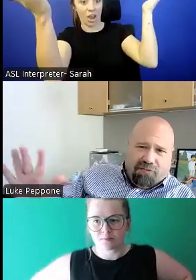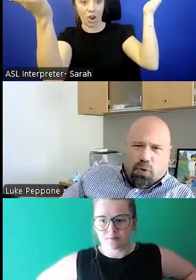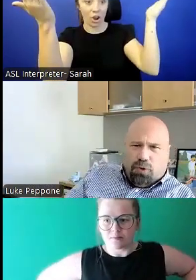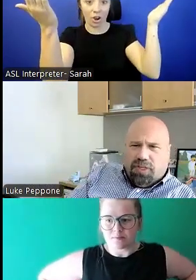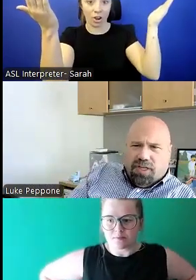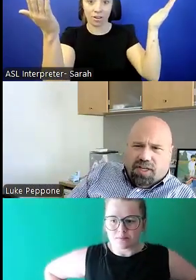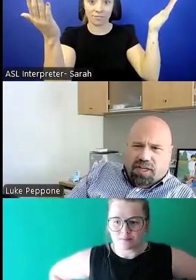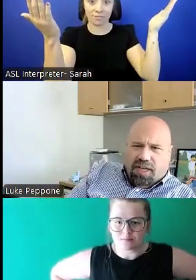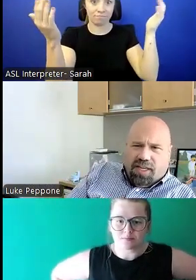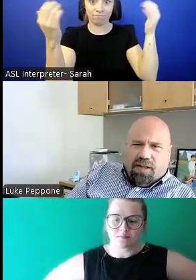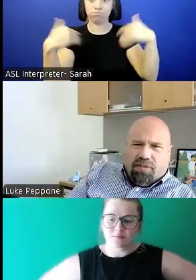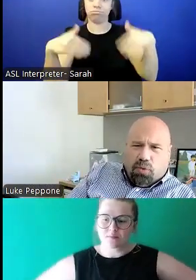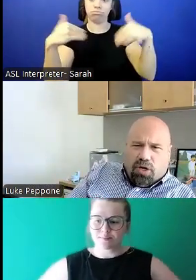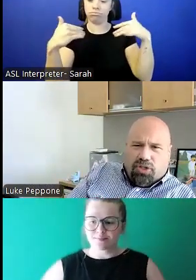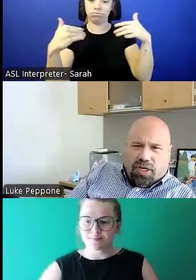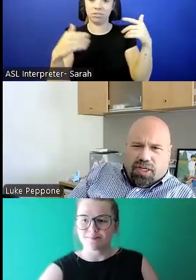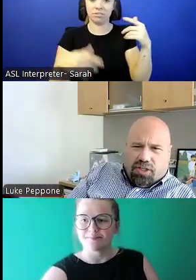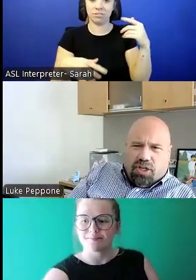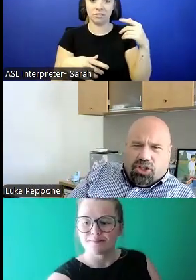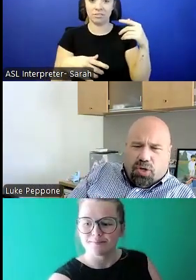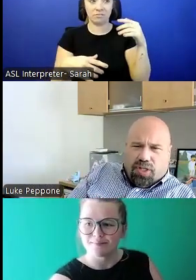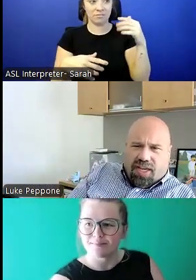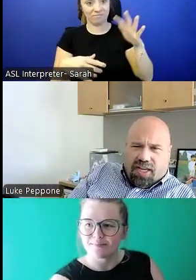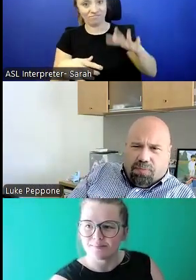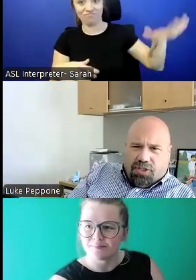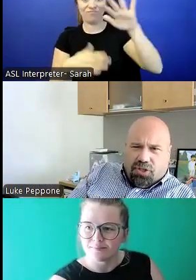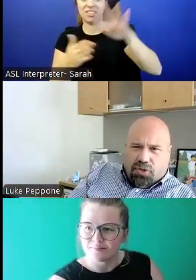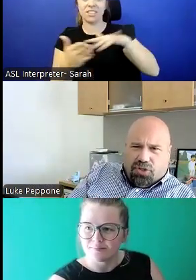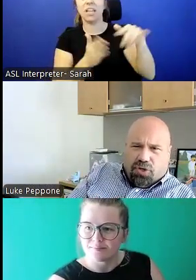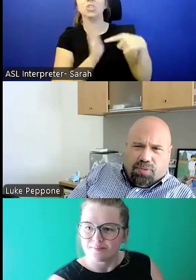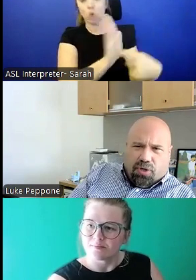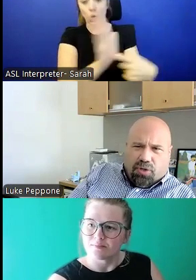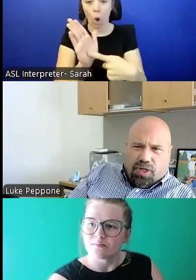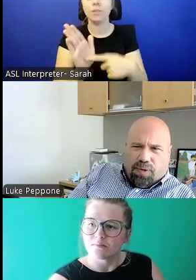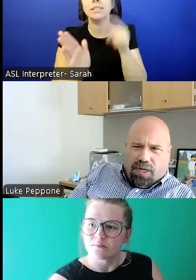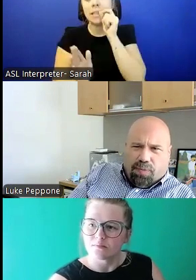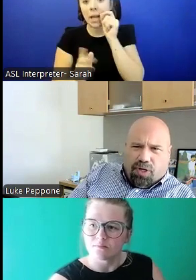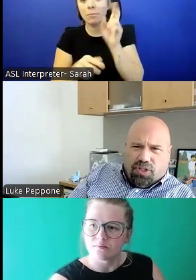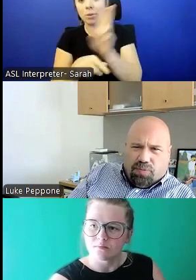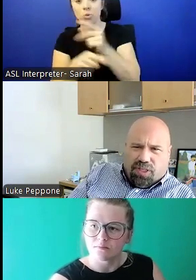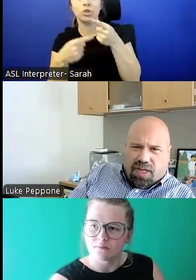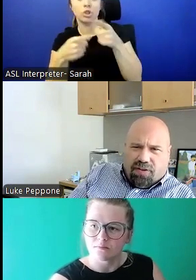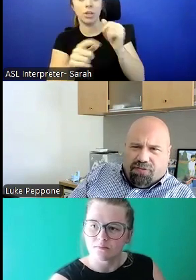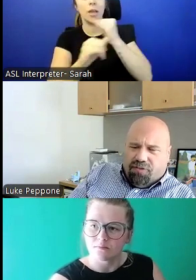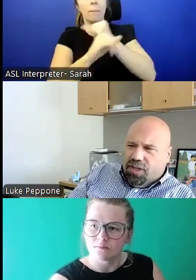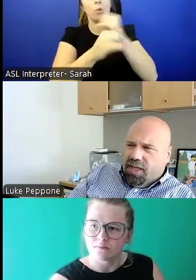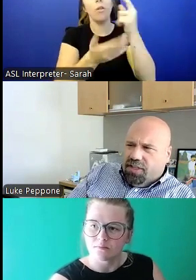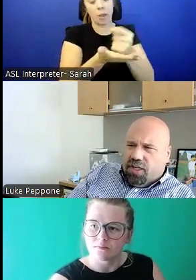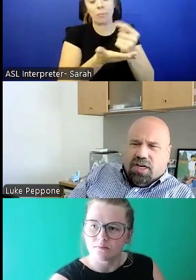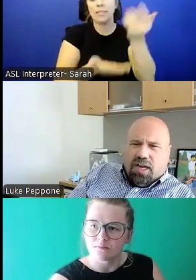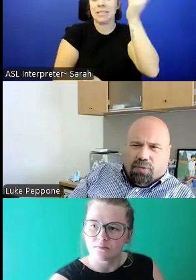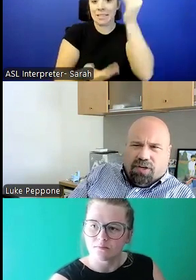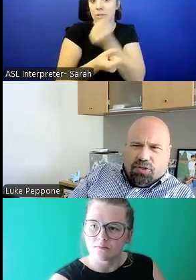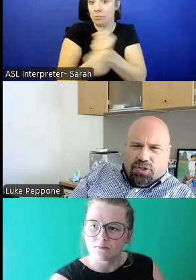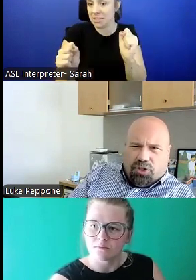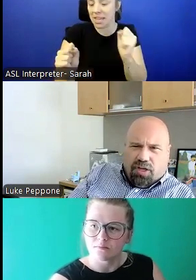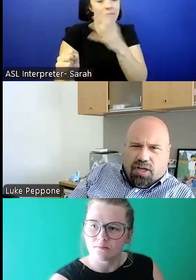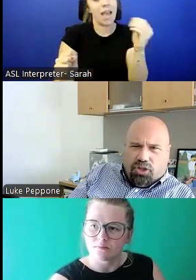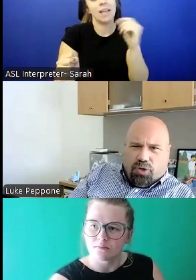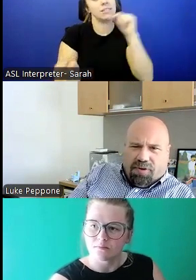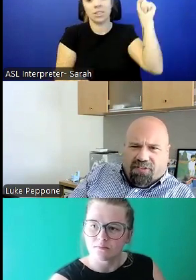many fold. And through our study, it does show that cannabis use during immunotherapy appears to be safe and does not